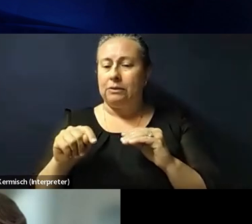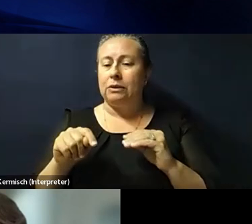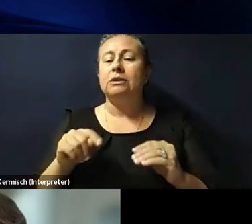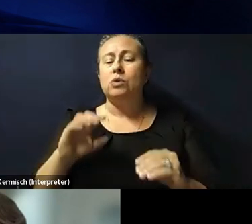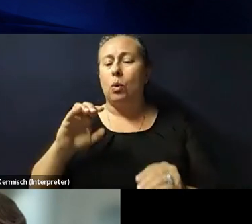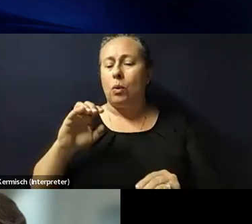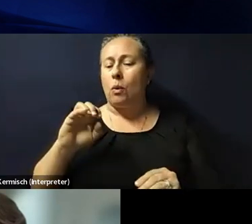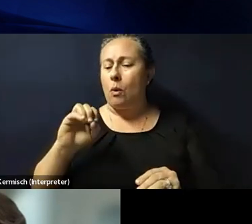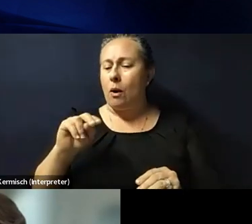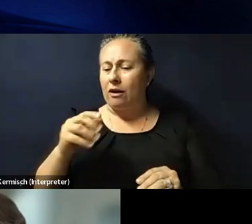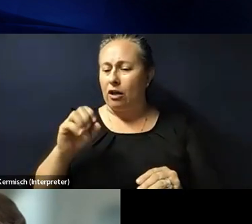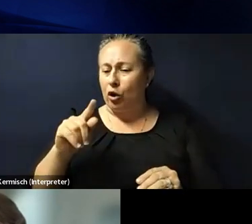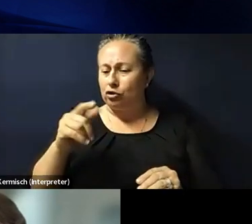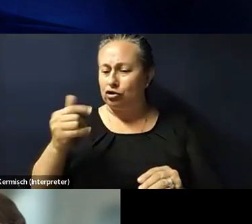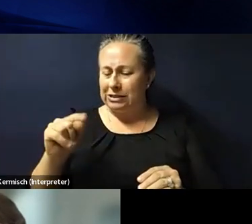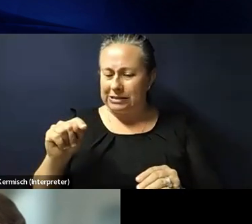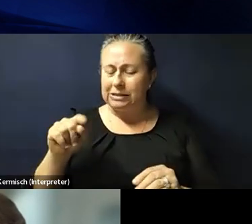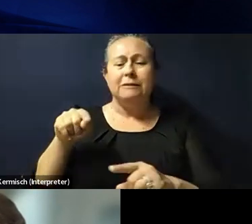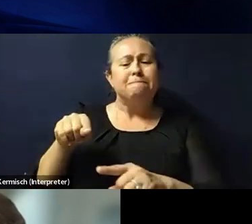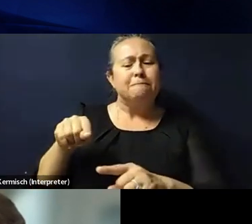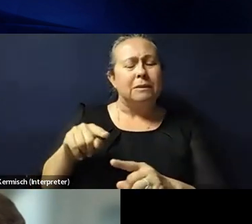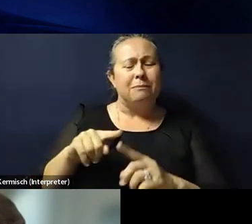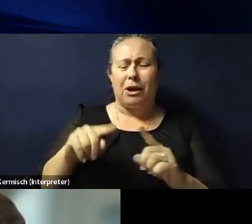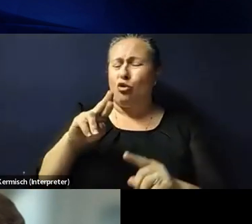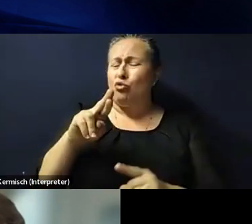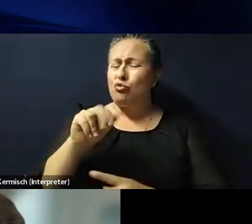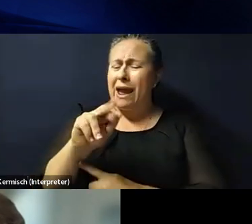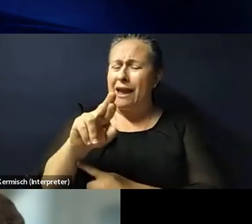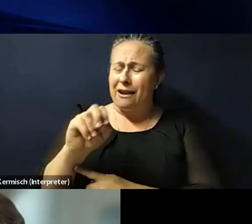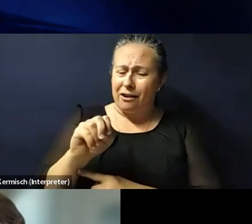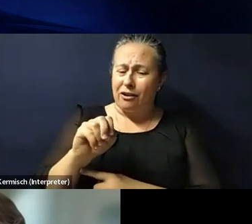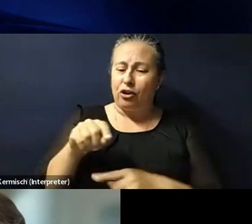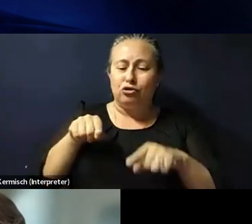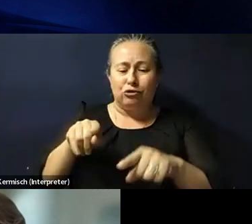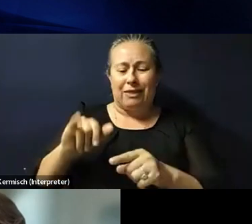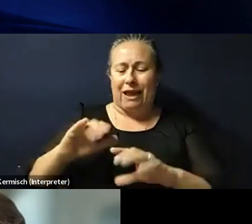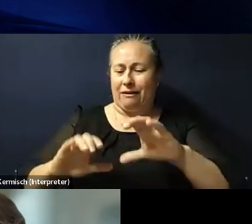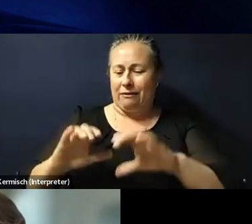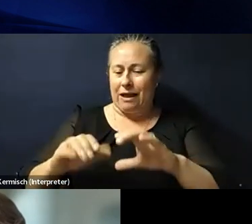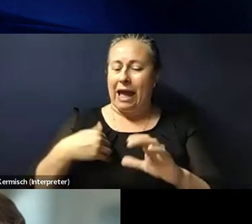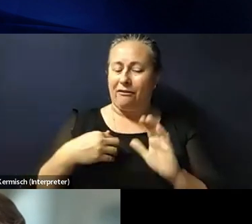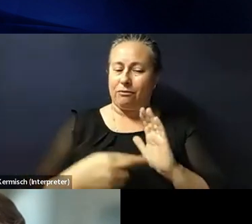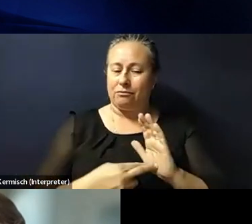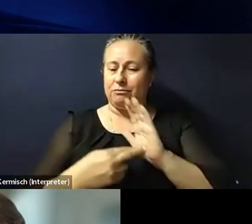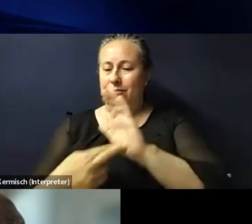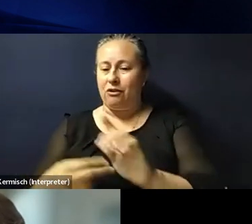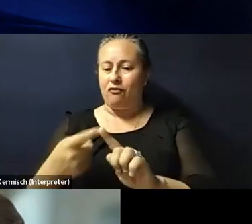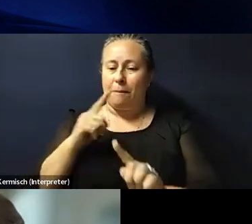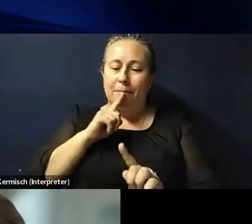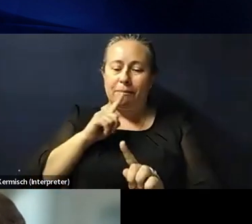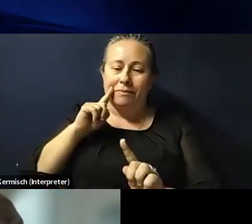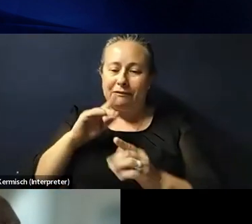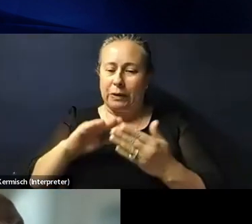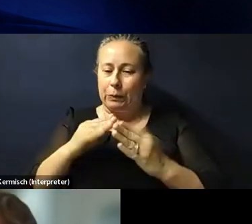autologous. But it's very rare that amongst this conversation, there is a representative of the deaf community